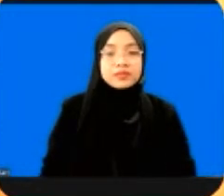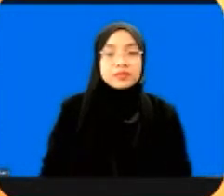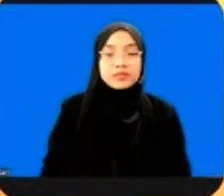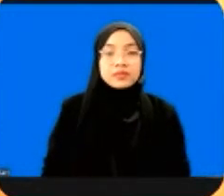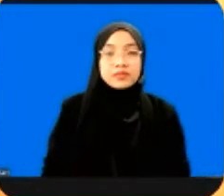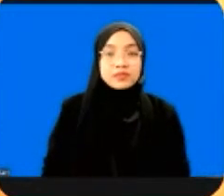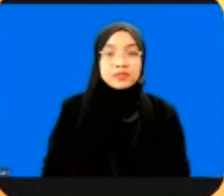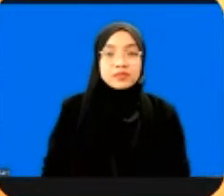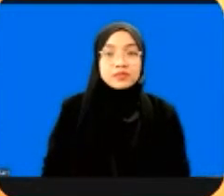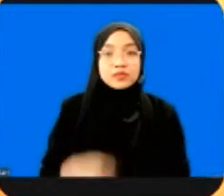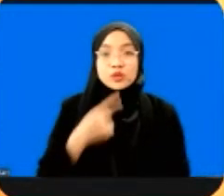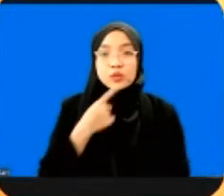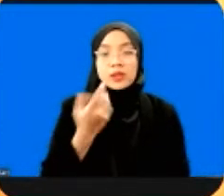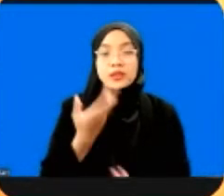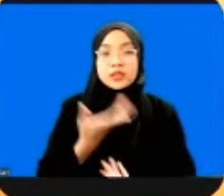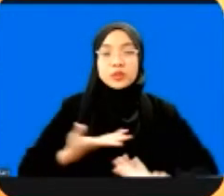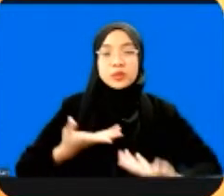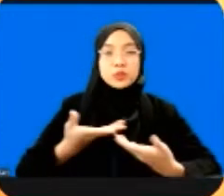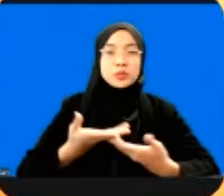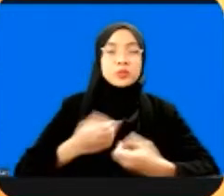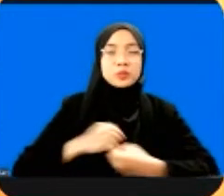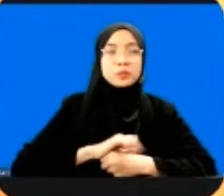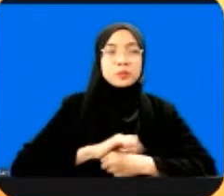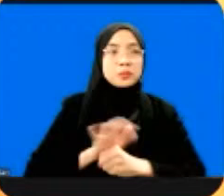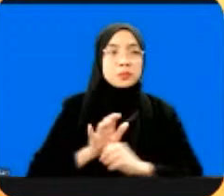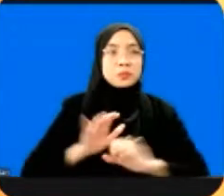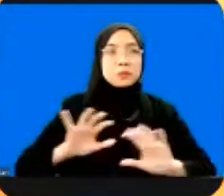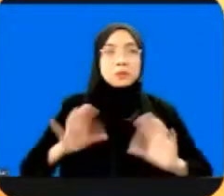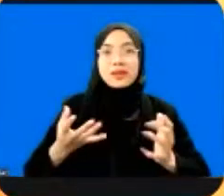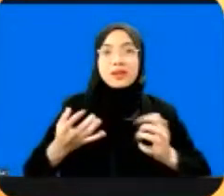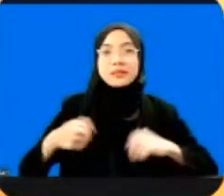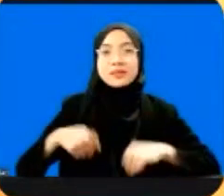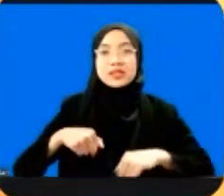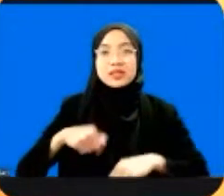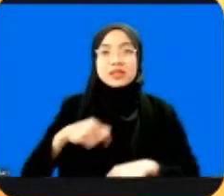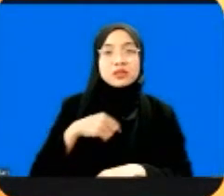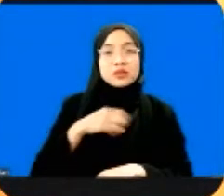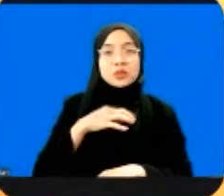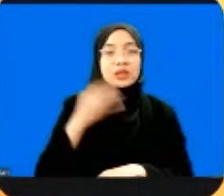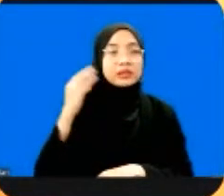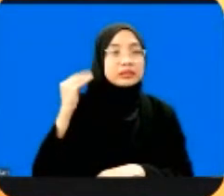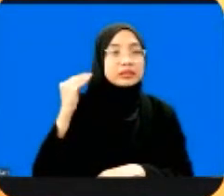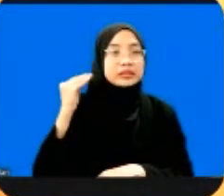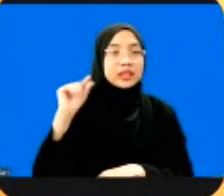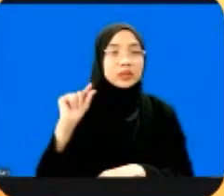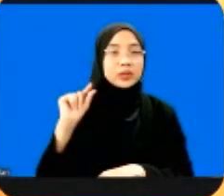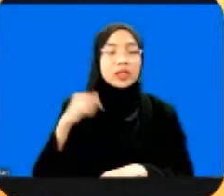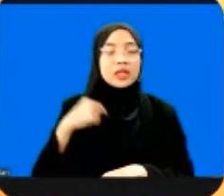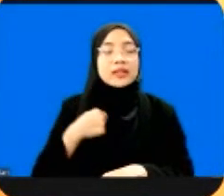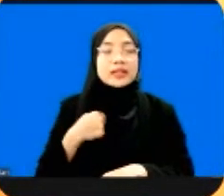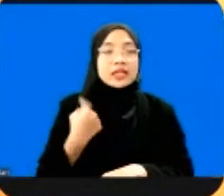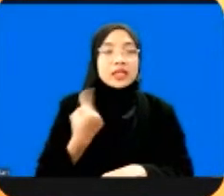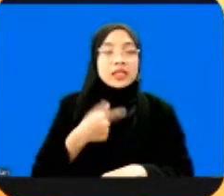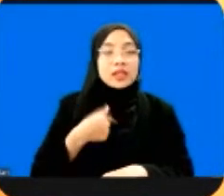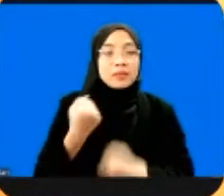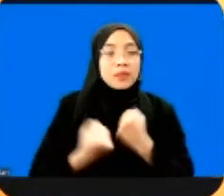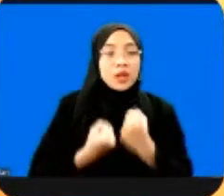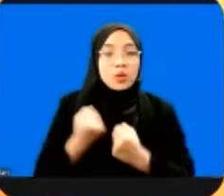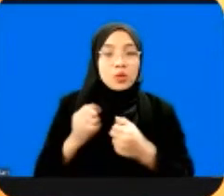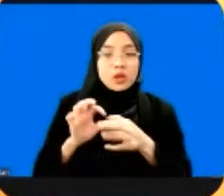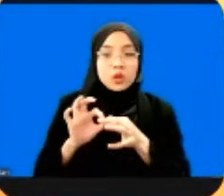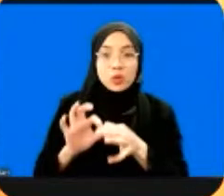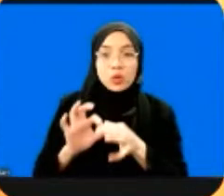4 C's. There are 4 C's that we do the collaborative work with every